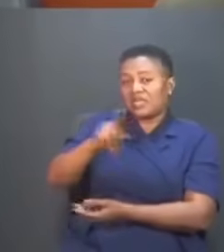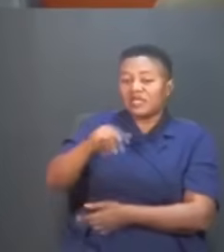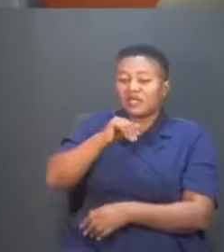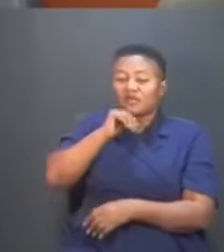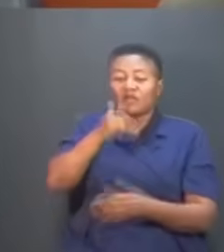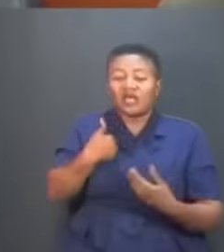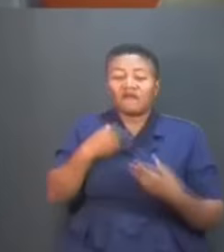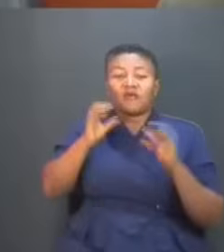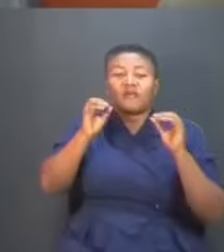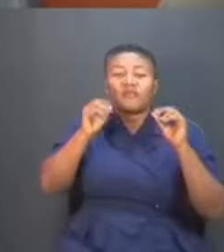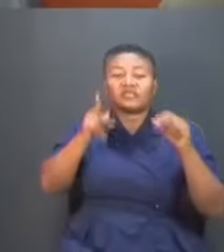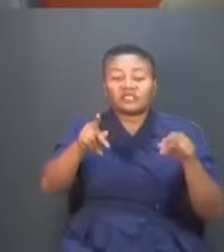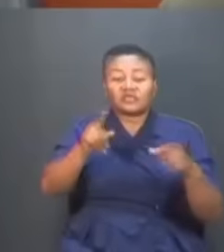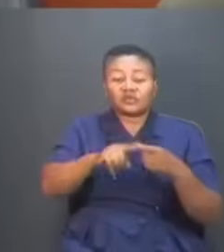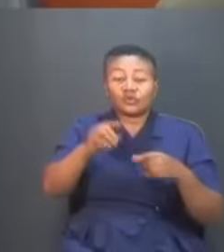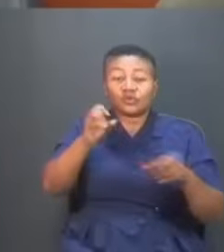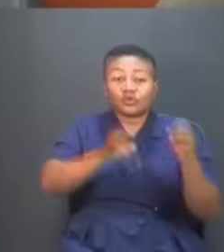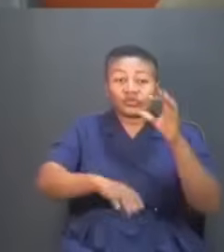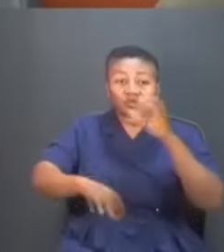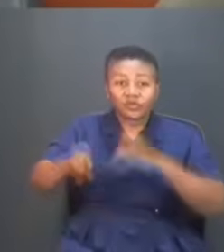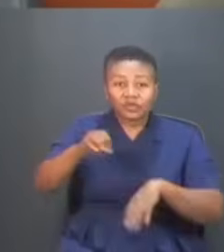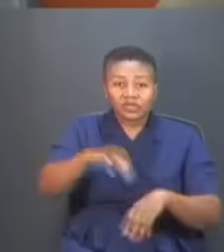contribute,